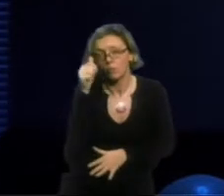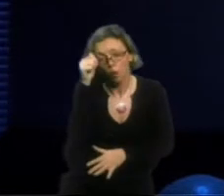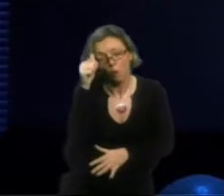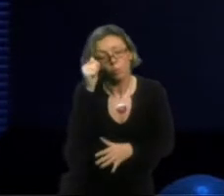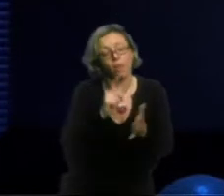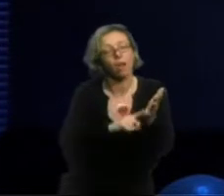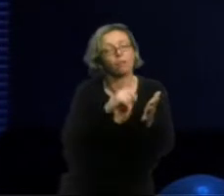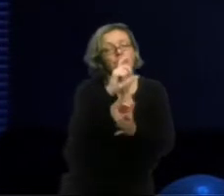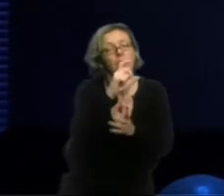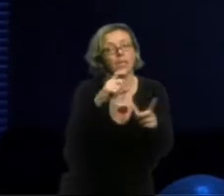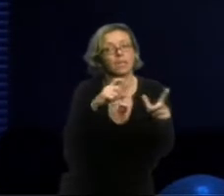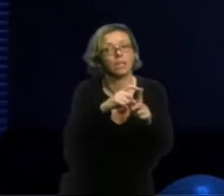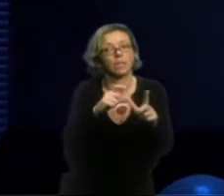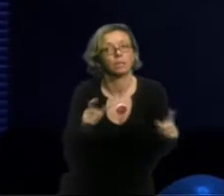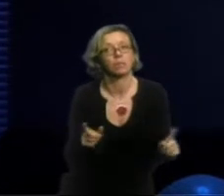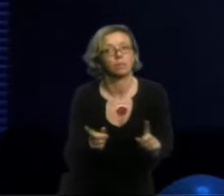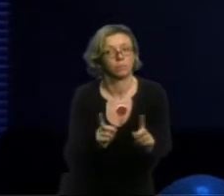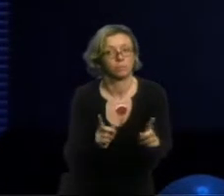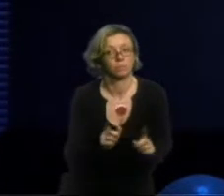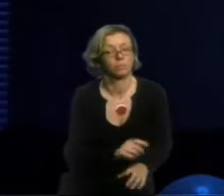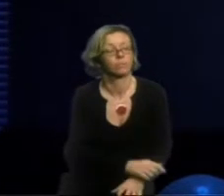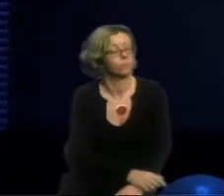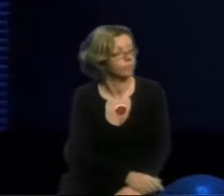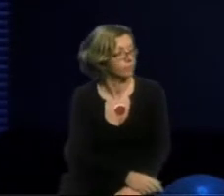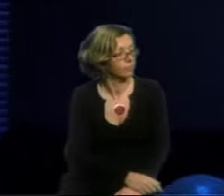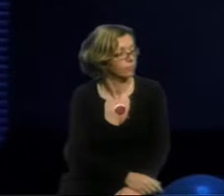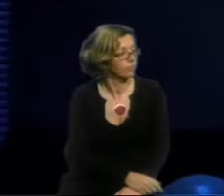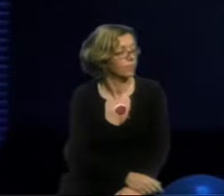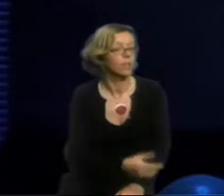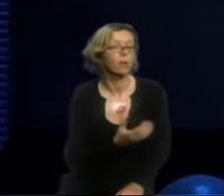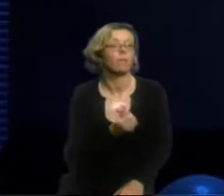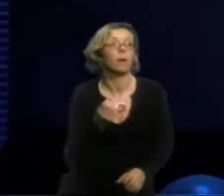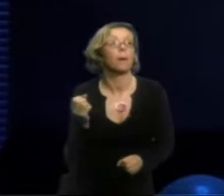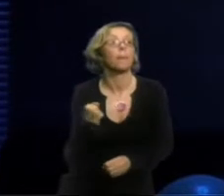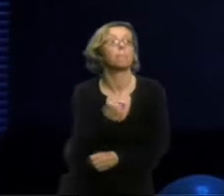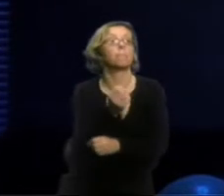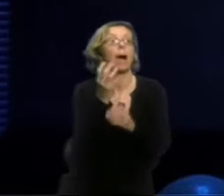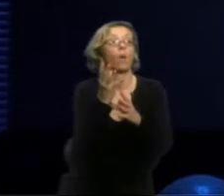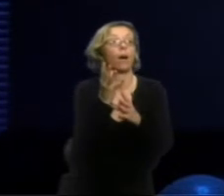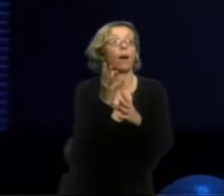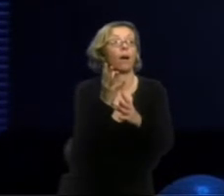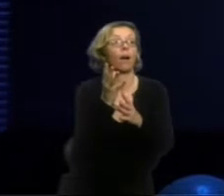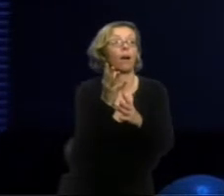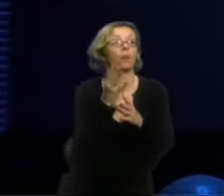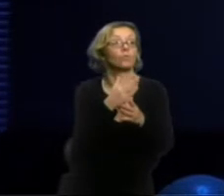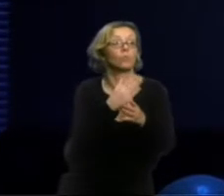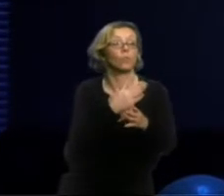liquid crystals is that if we apply a power source to it, we can change what it does to the